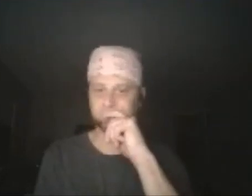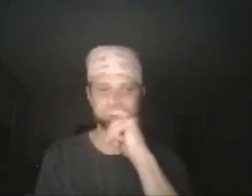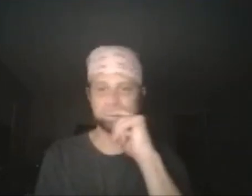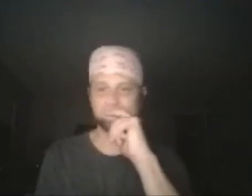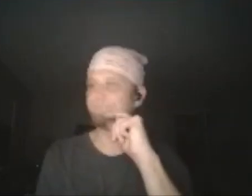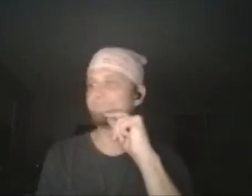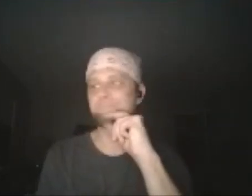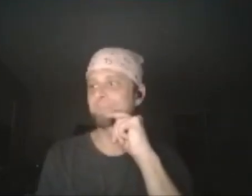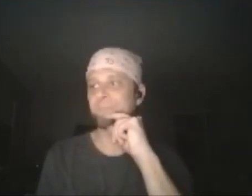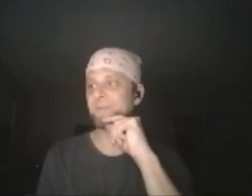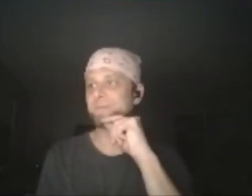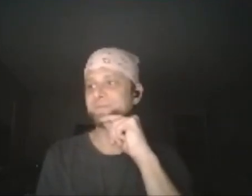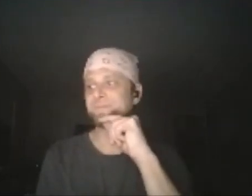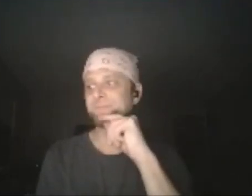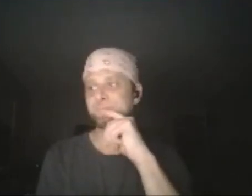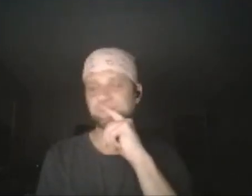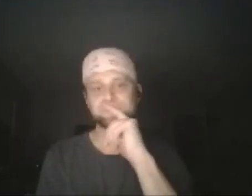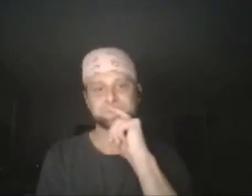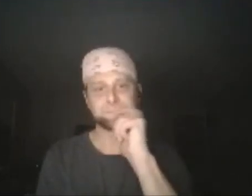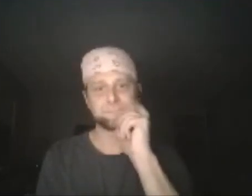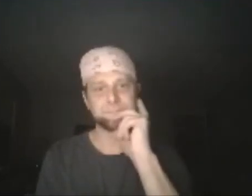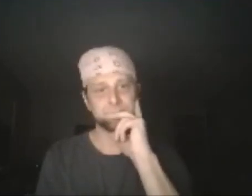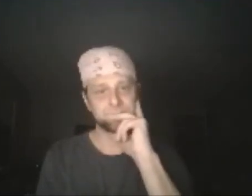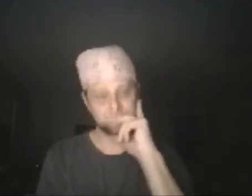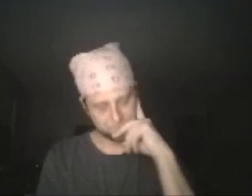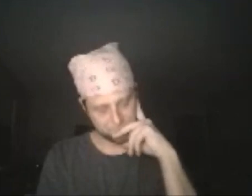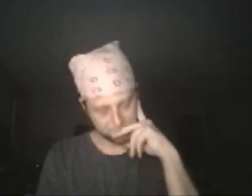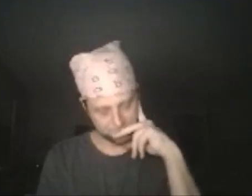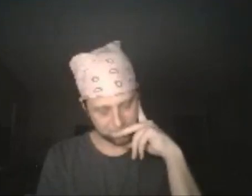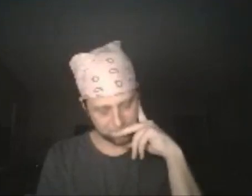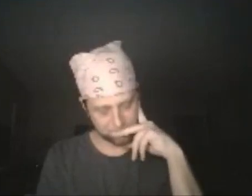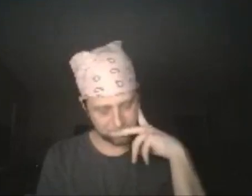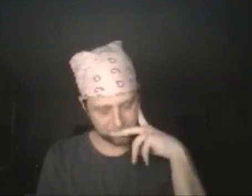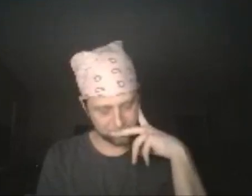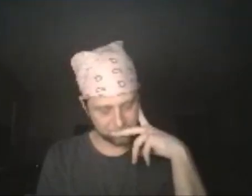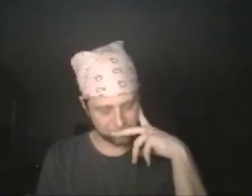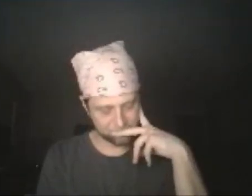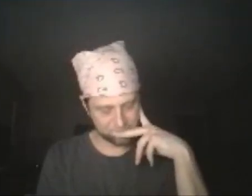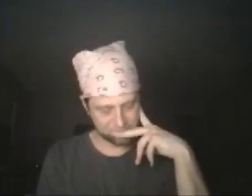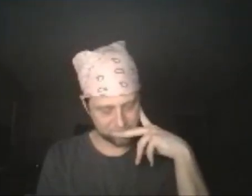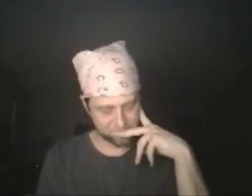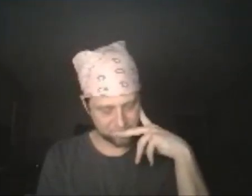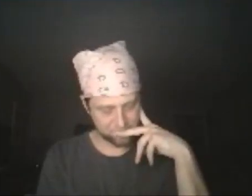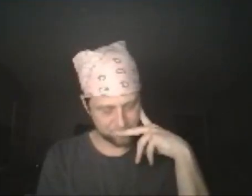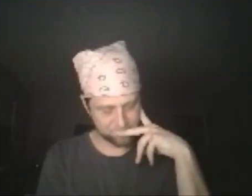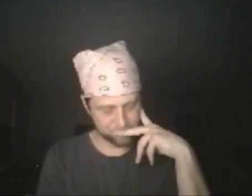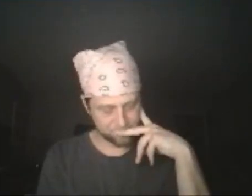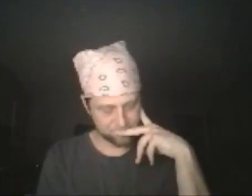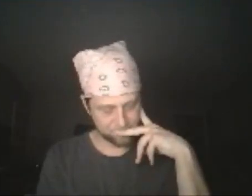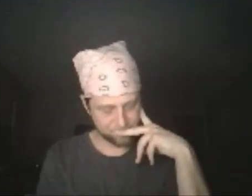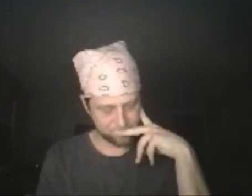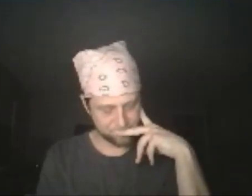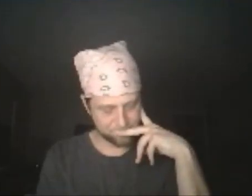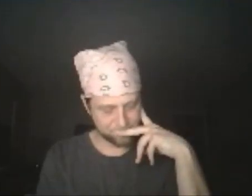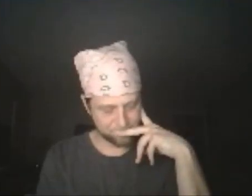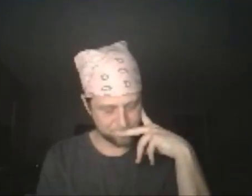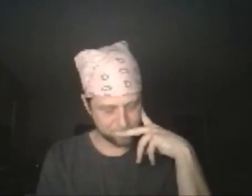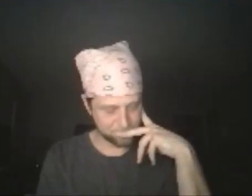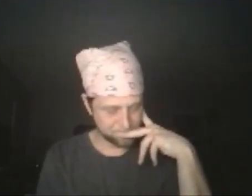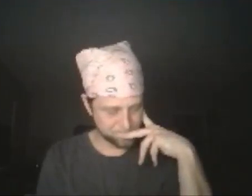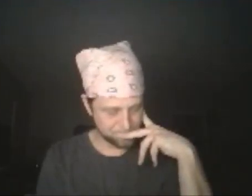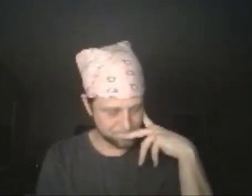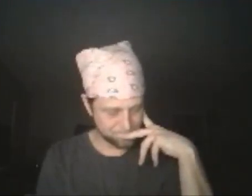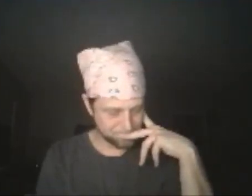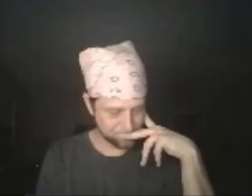also, again, underscore the urgent need for all parties to de-escalate to prevent further loss of civilian life and work together to improve the